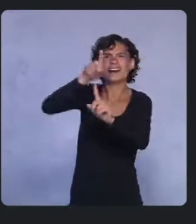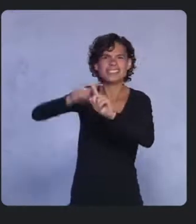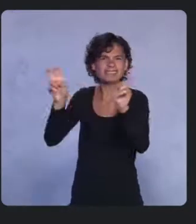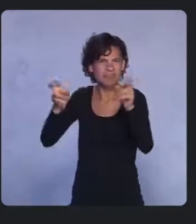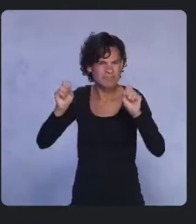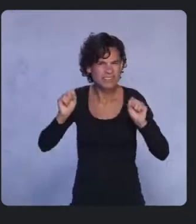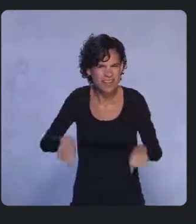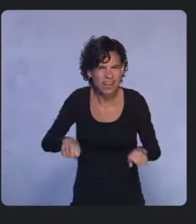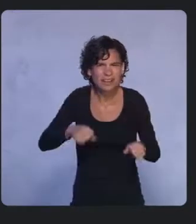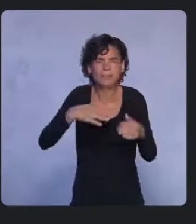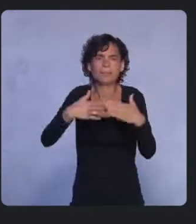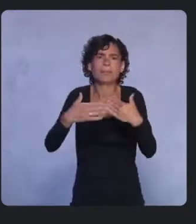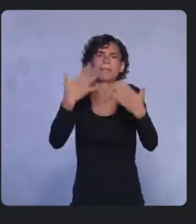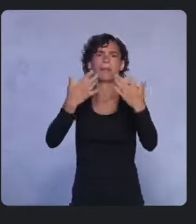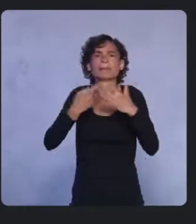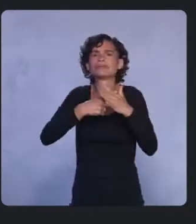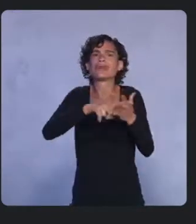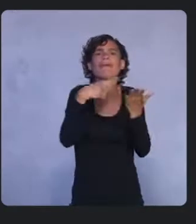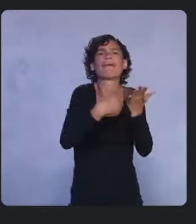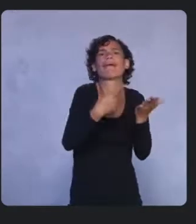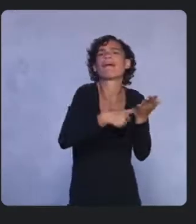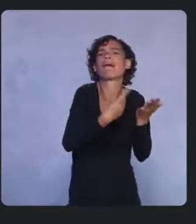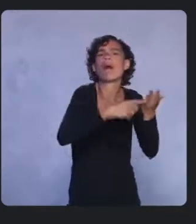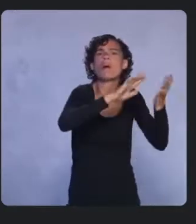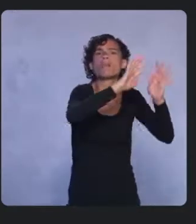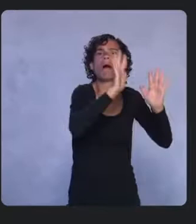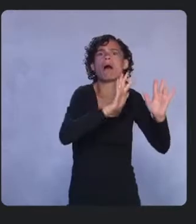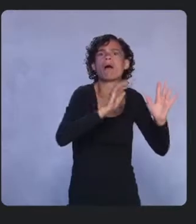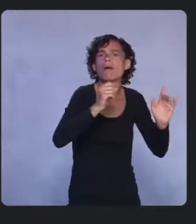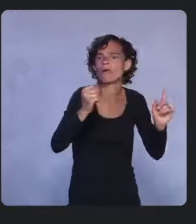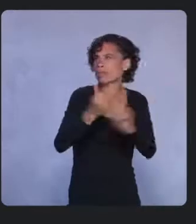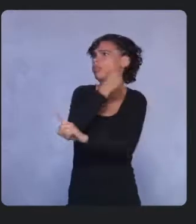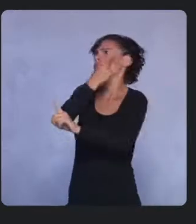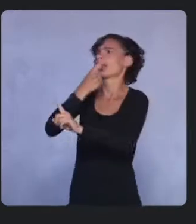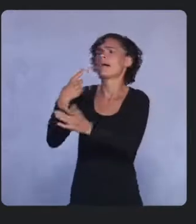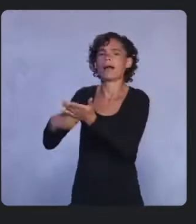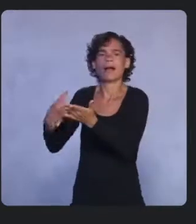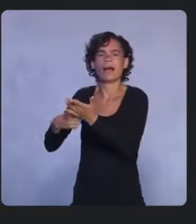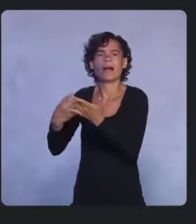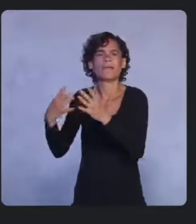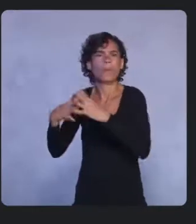Even if I began by talking about the weather, we may end up talking about football.